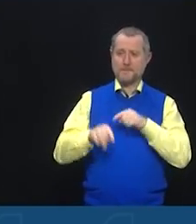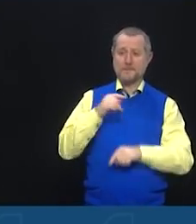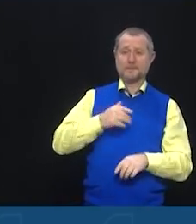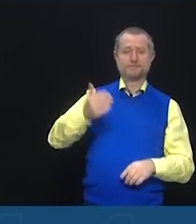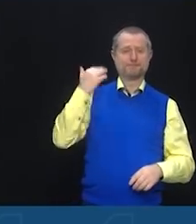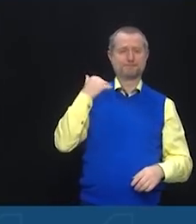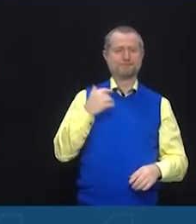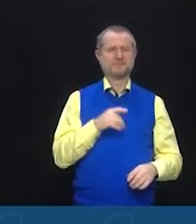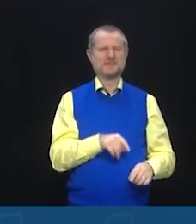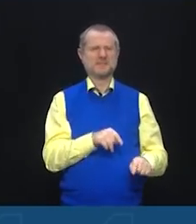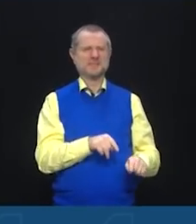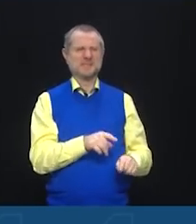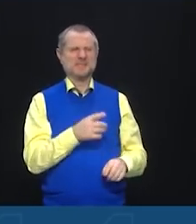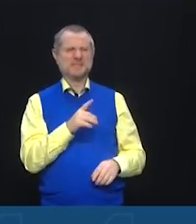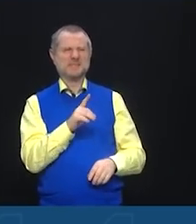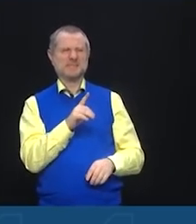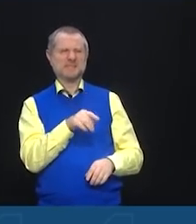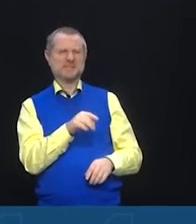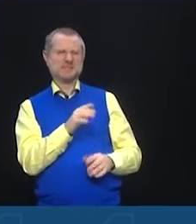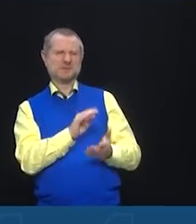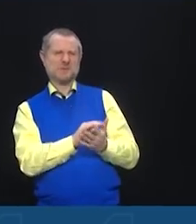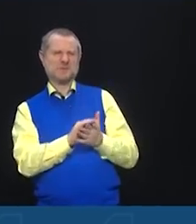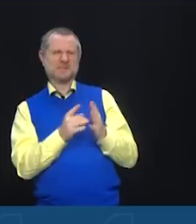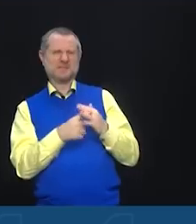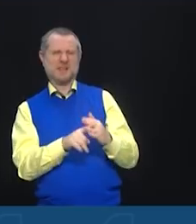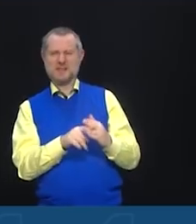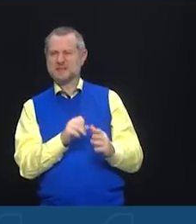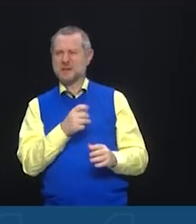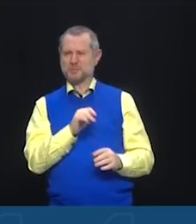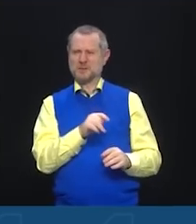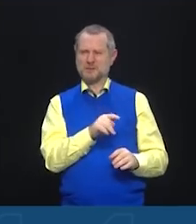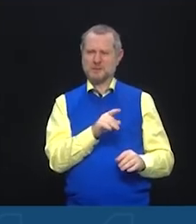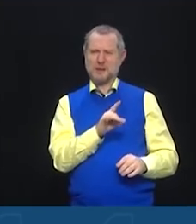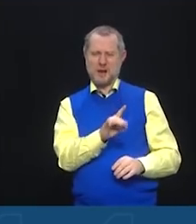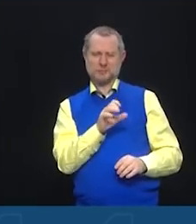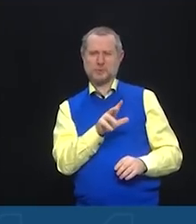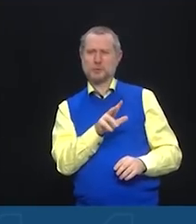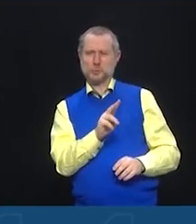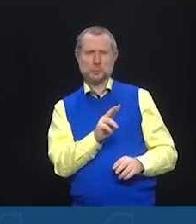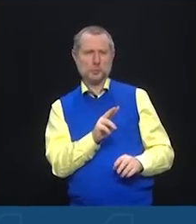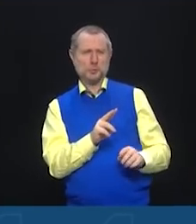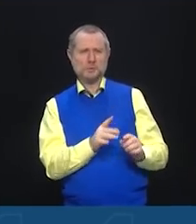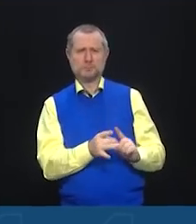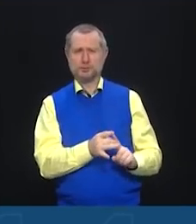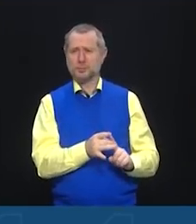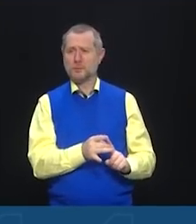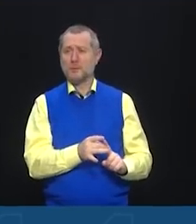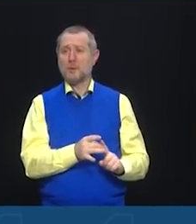832 cases when we first instituted our mask requirements for kids. We went up to